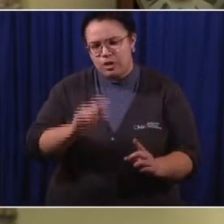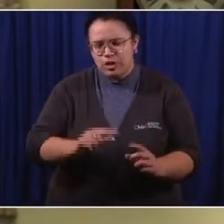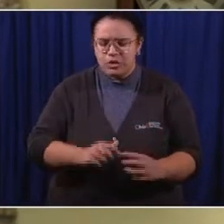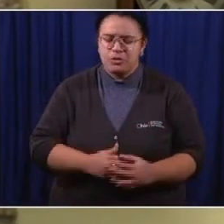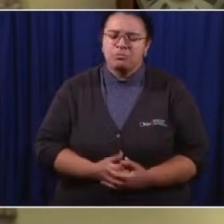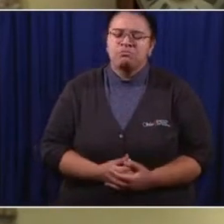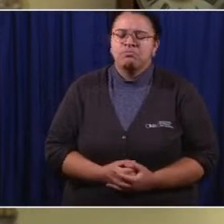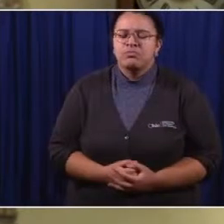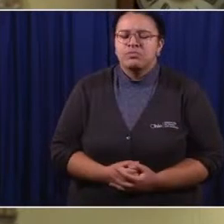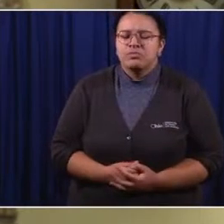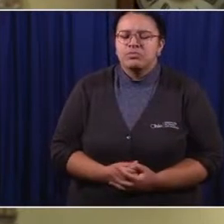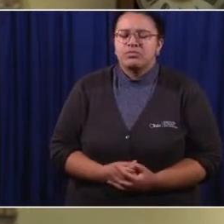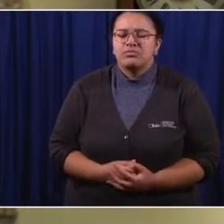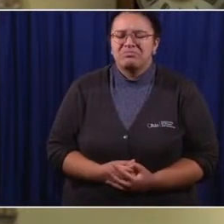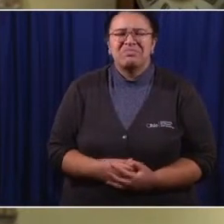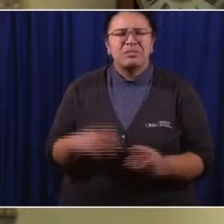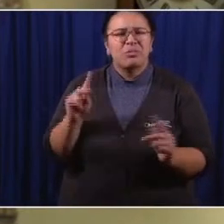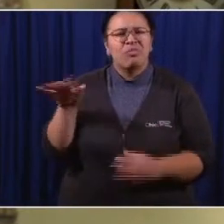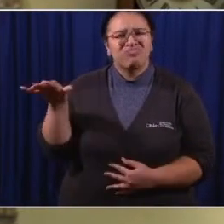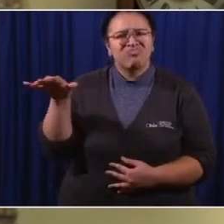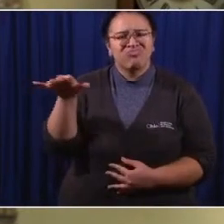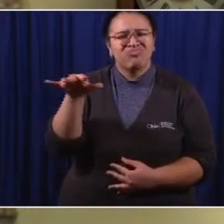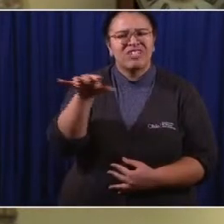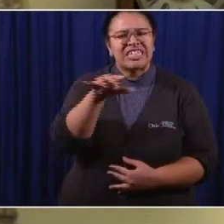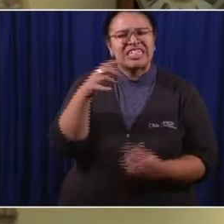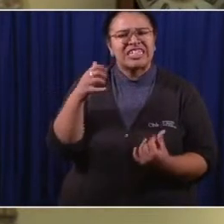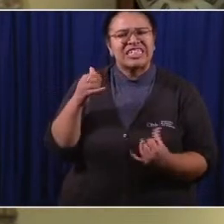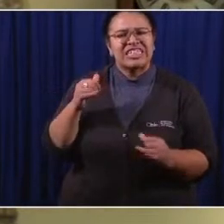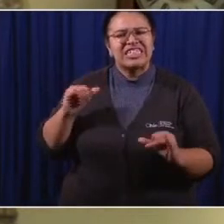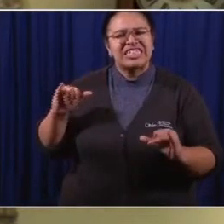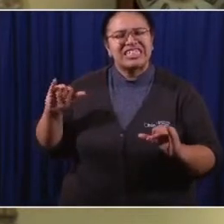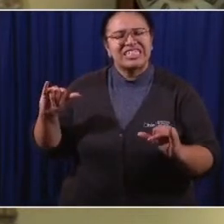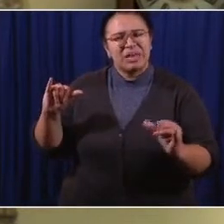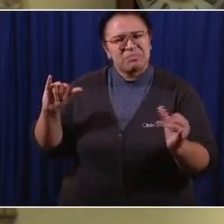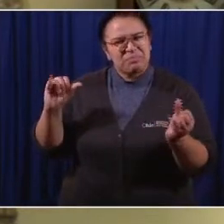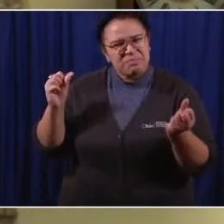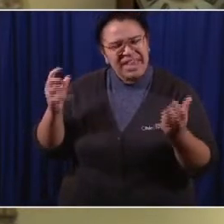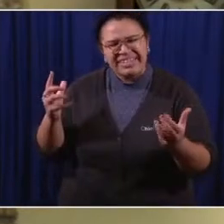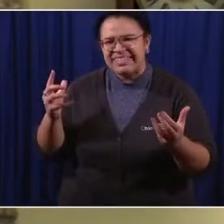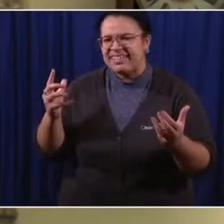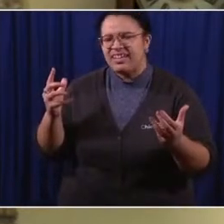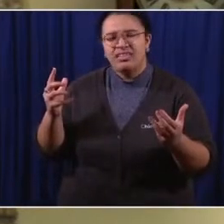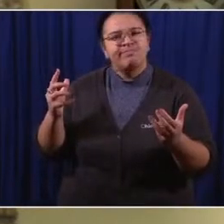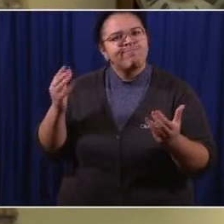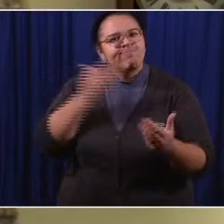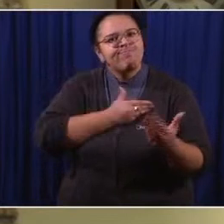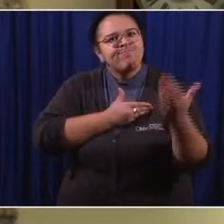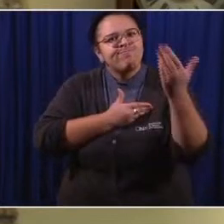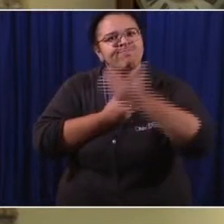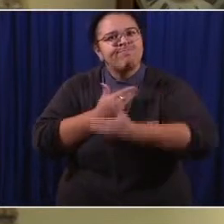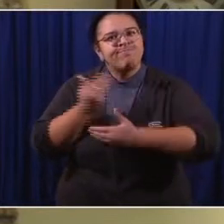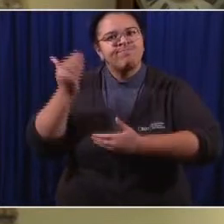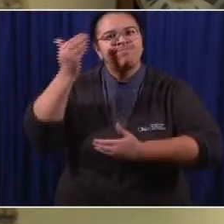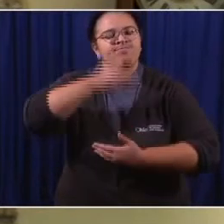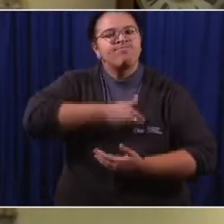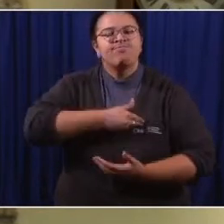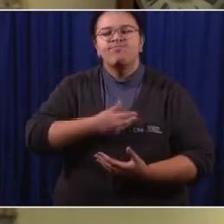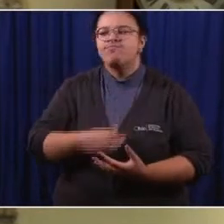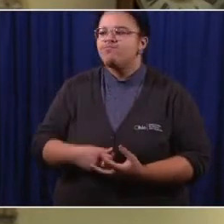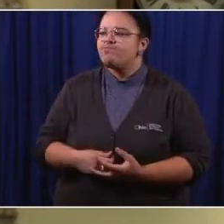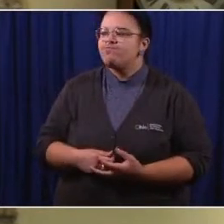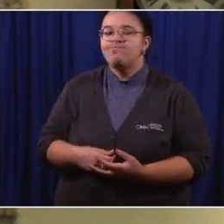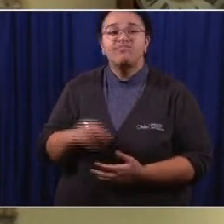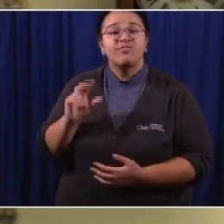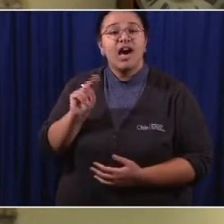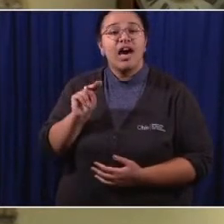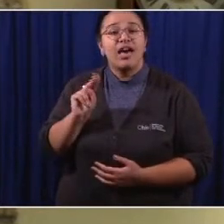people out there who are kind of falling through the cracks. We're hearing from people who can't get unemployment and they've been waiting for